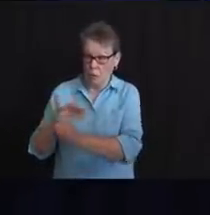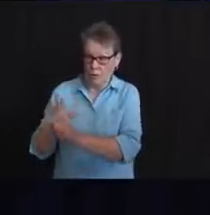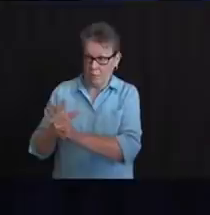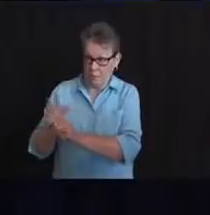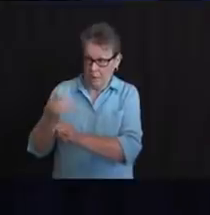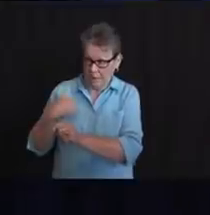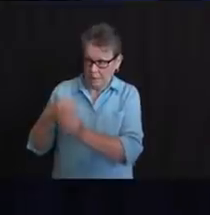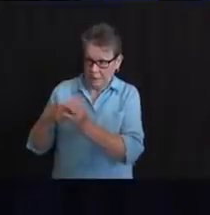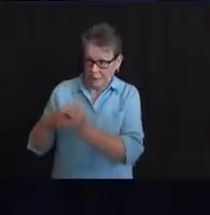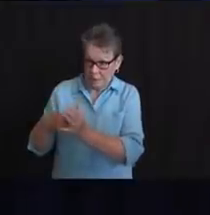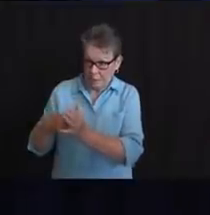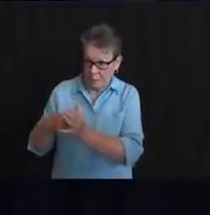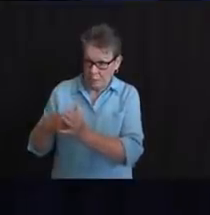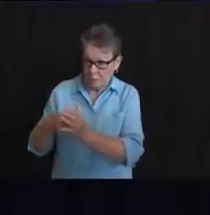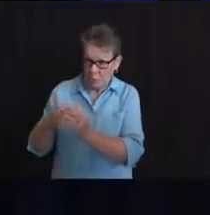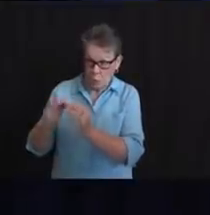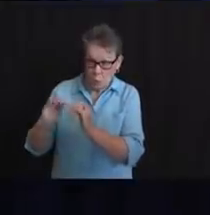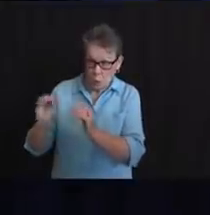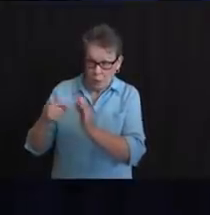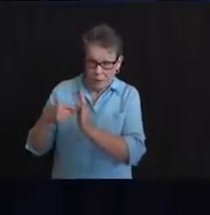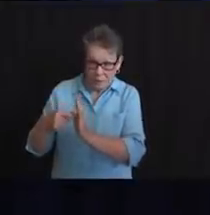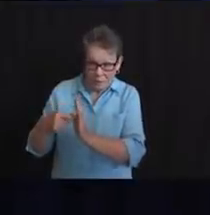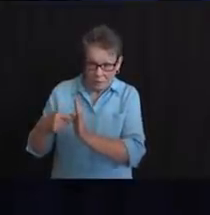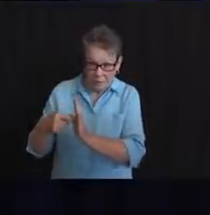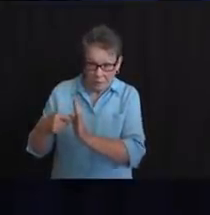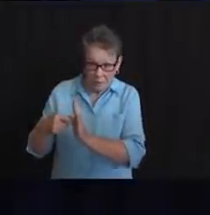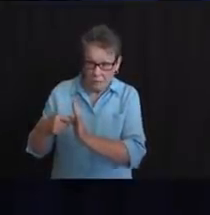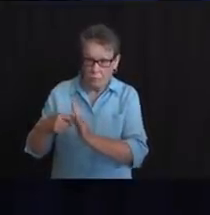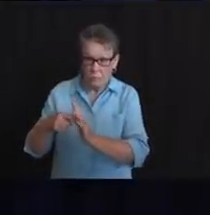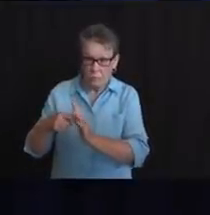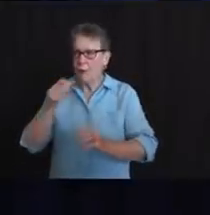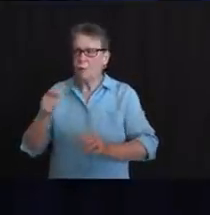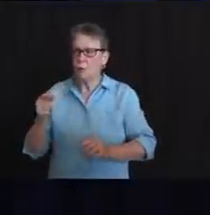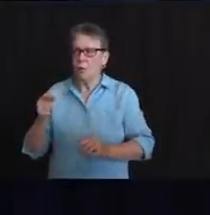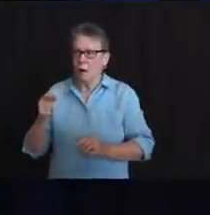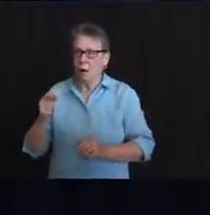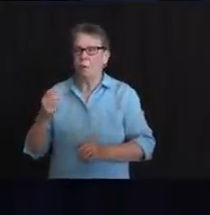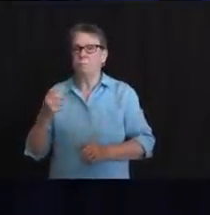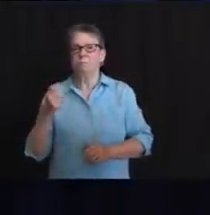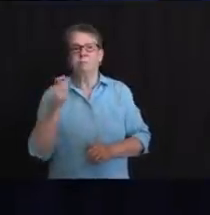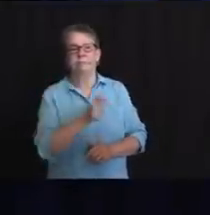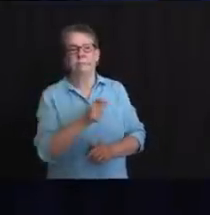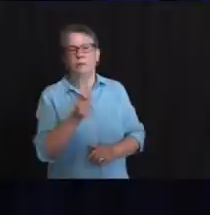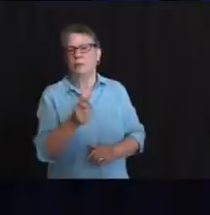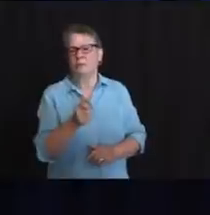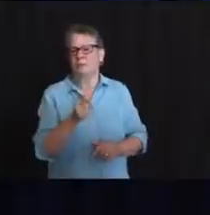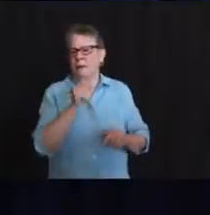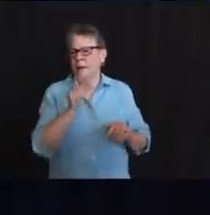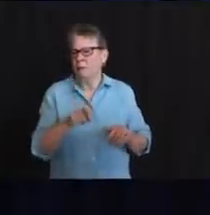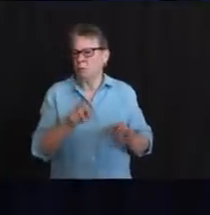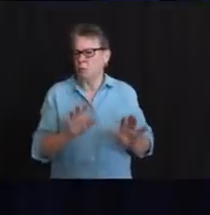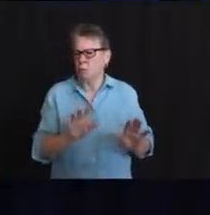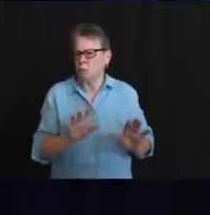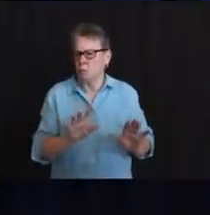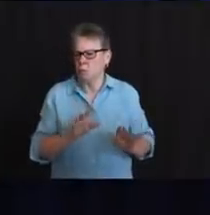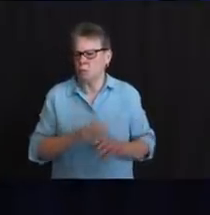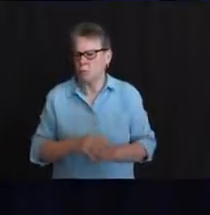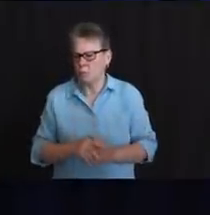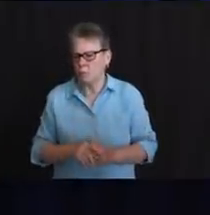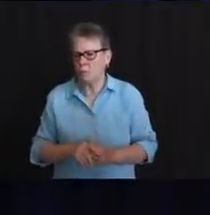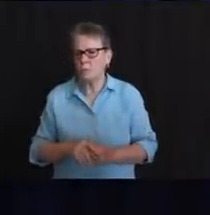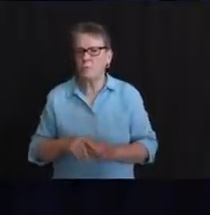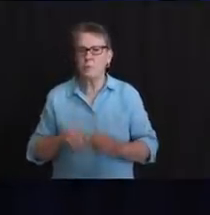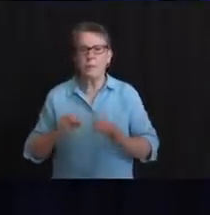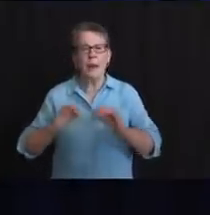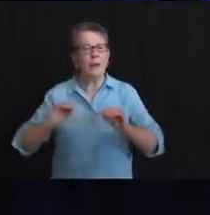to quarantine or get tested before and after domestic travel unless otherwise required by their destination. And